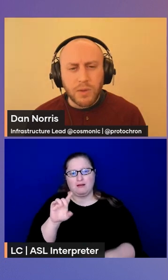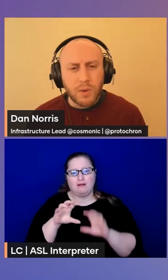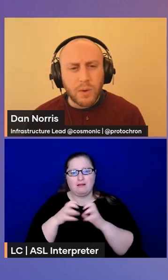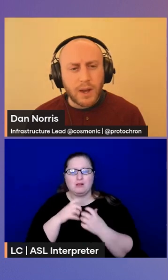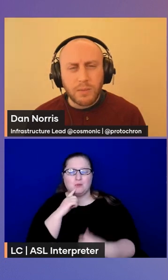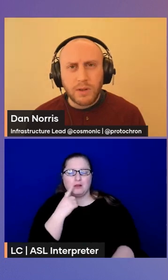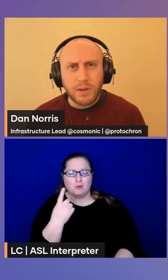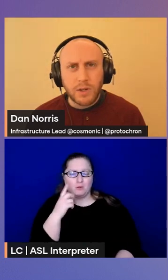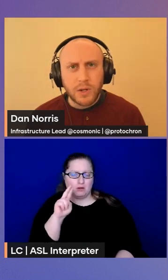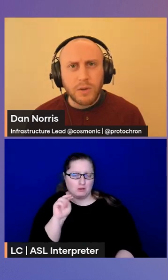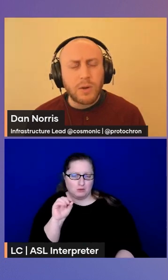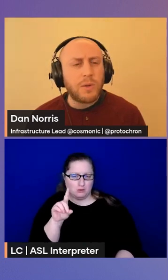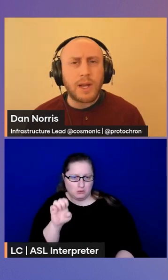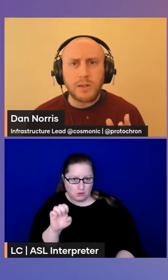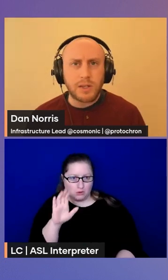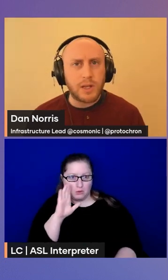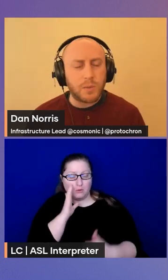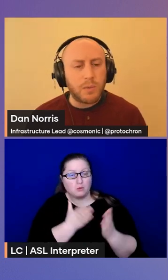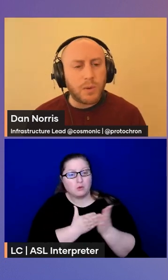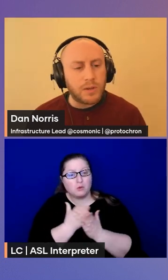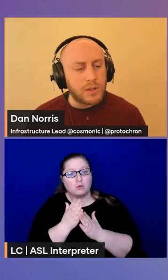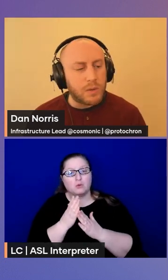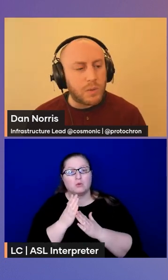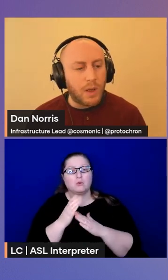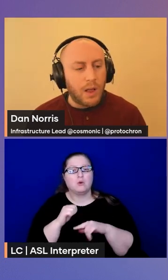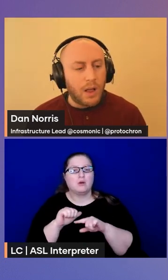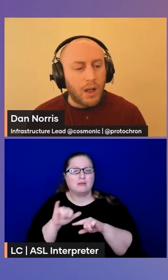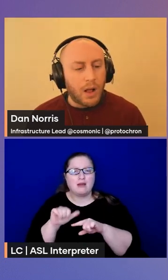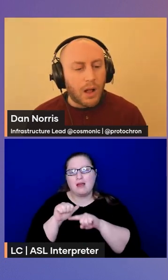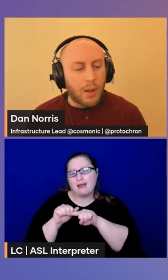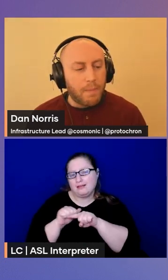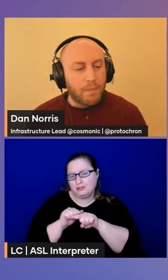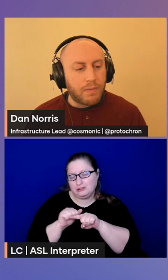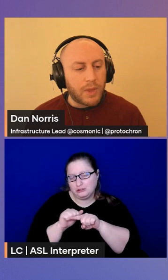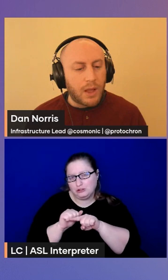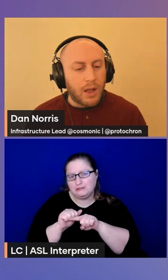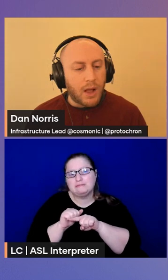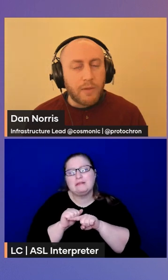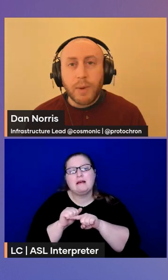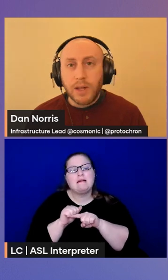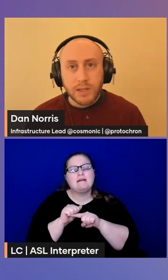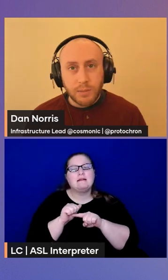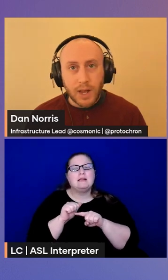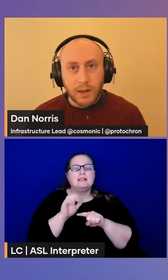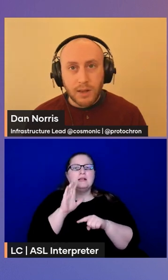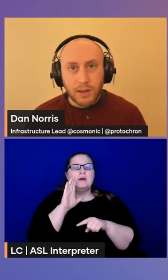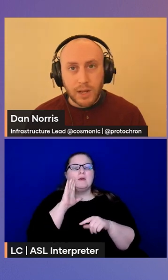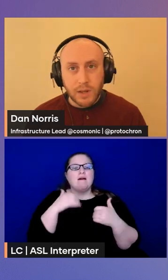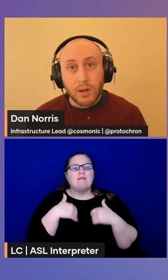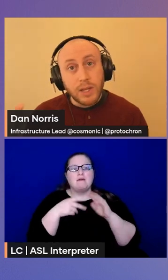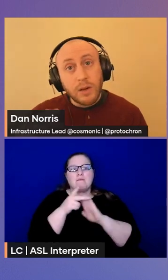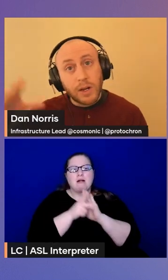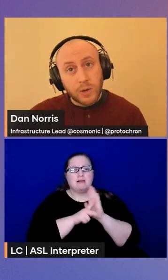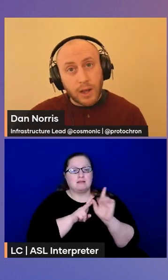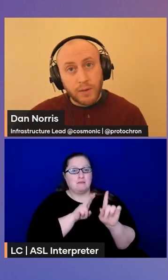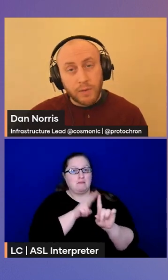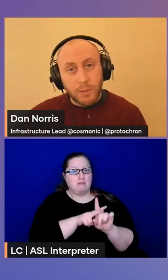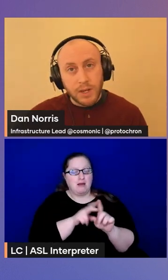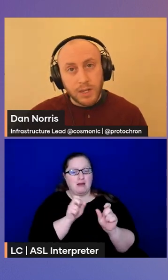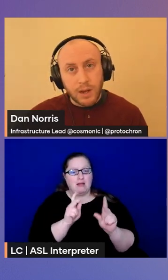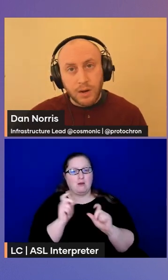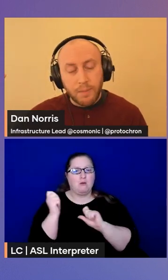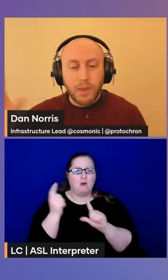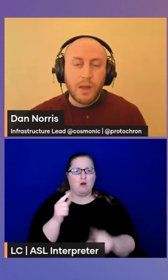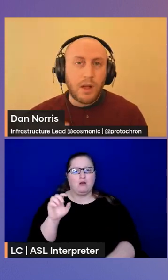run through, and I'm going to go through an exercise where I'm going to have a policy applied that allows all egress traffic from